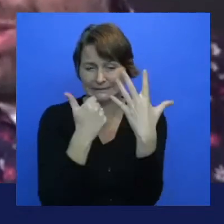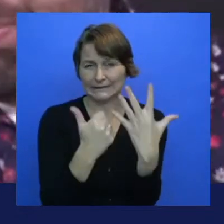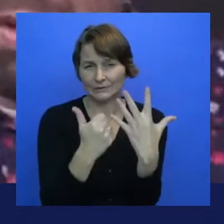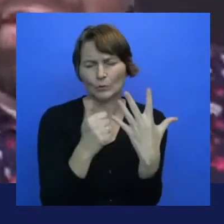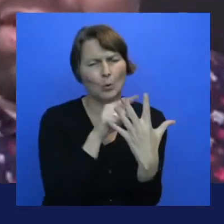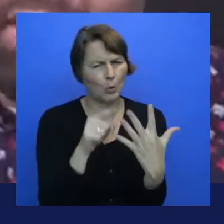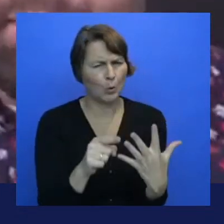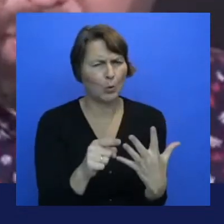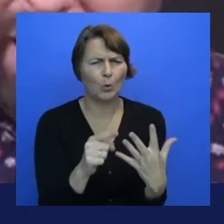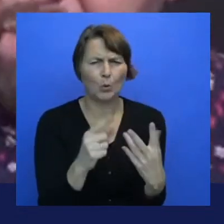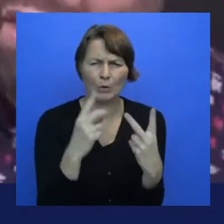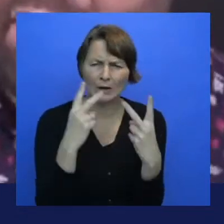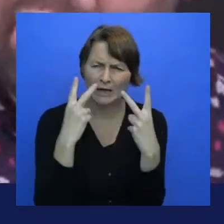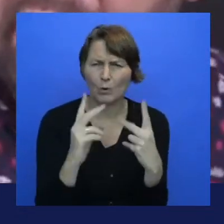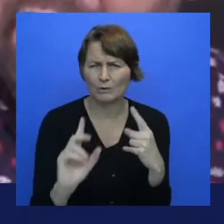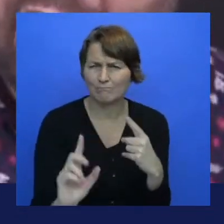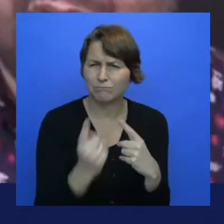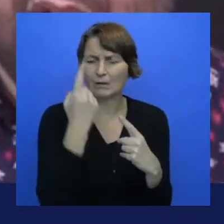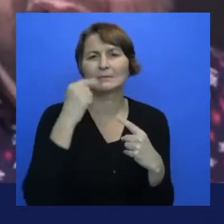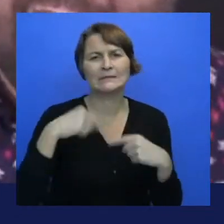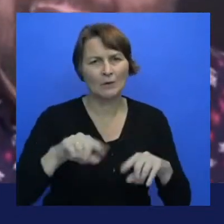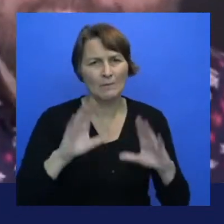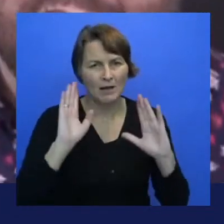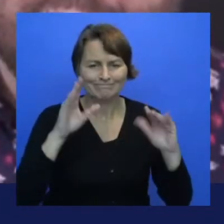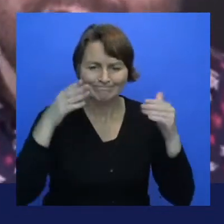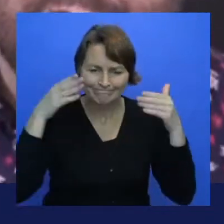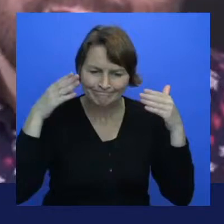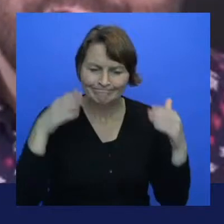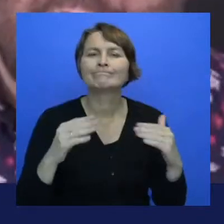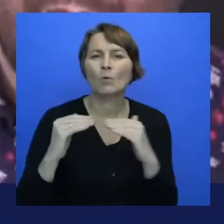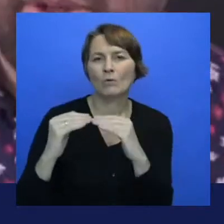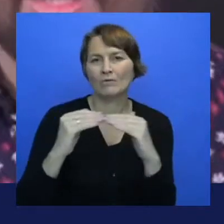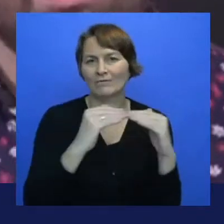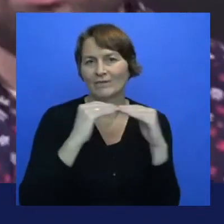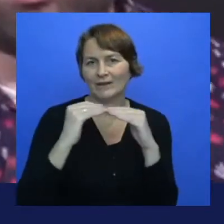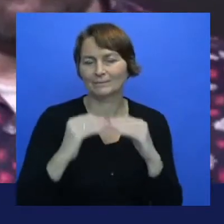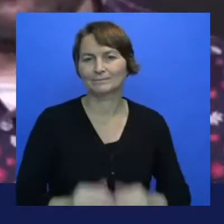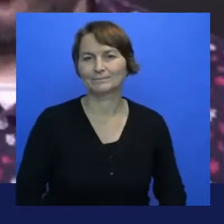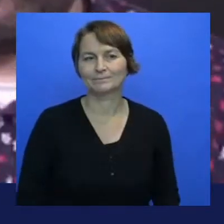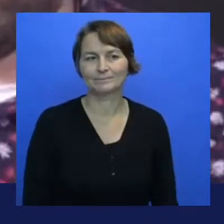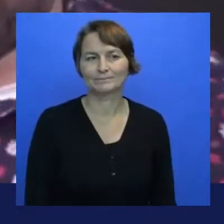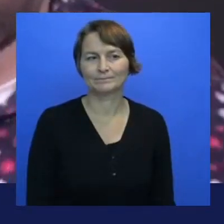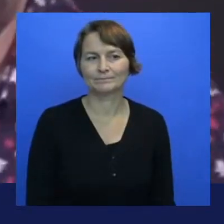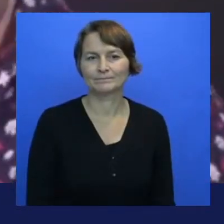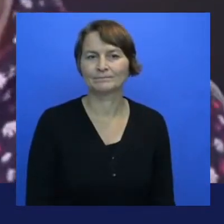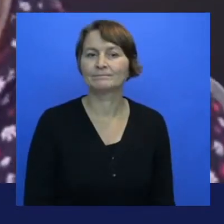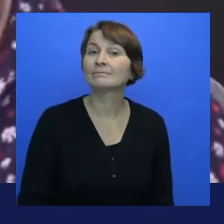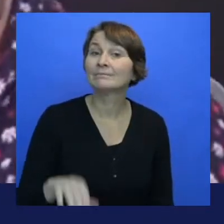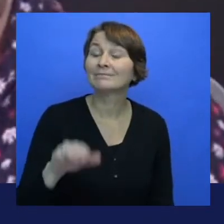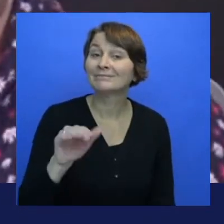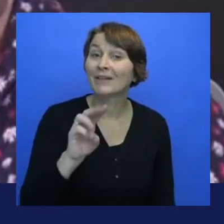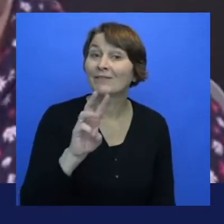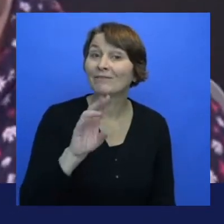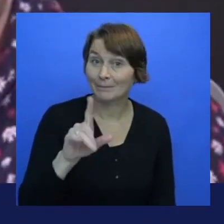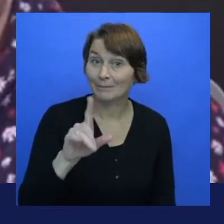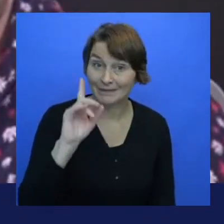we are super primed on doing this. These are our AI principles. Willem, can you talk to us now?